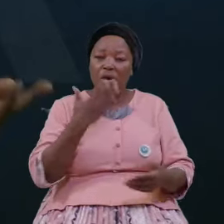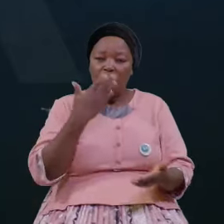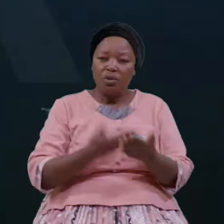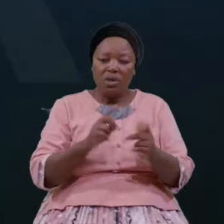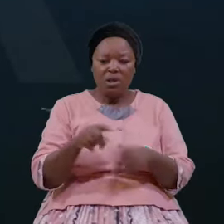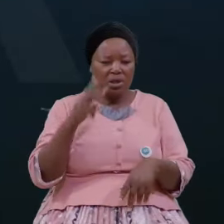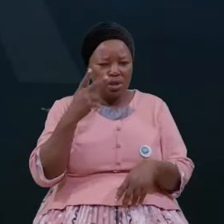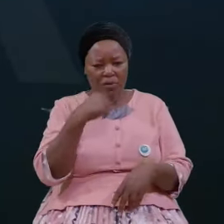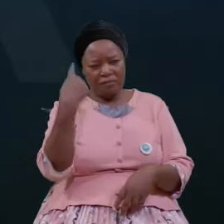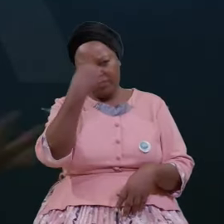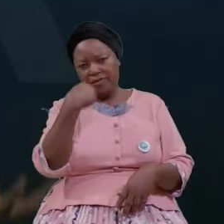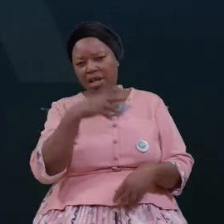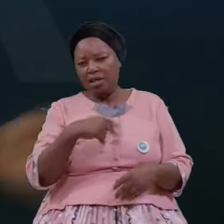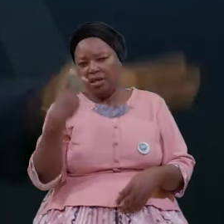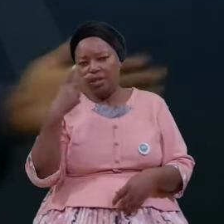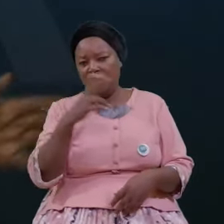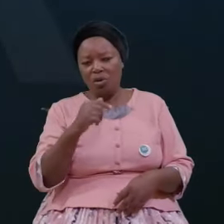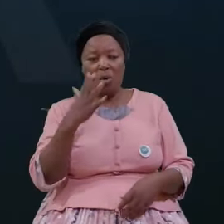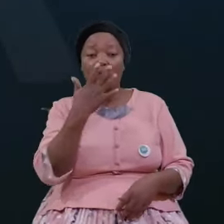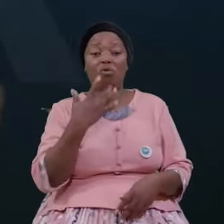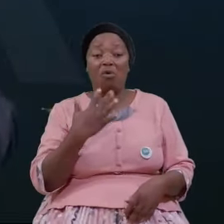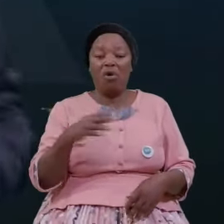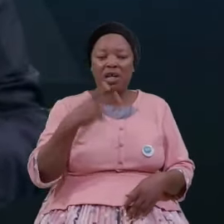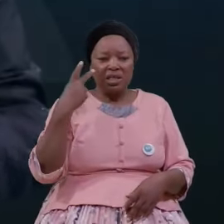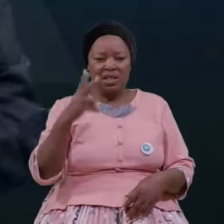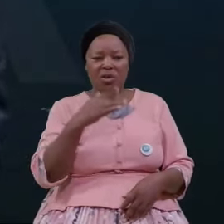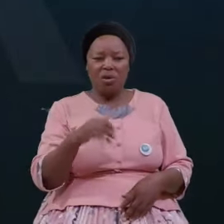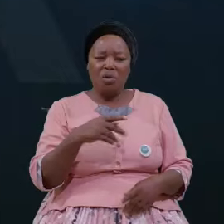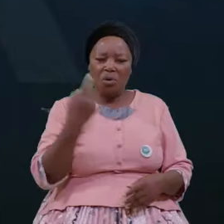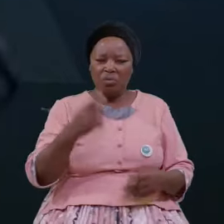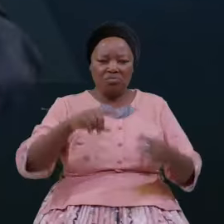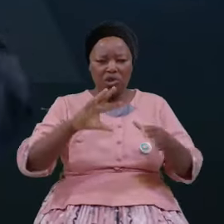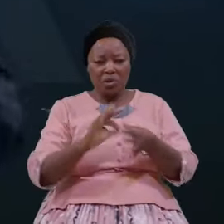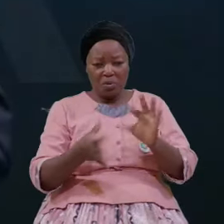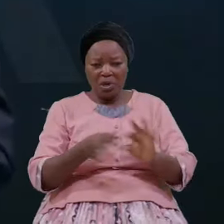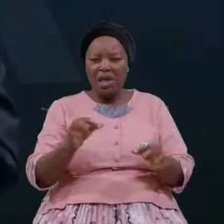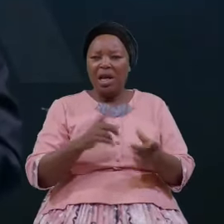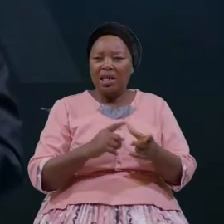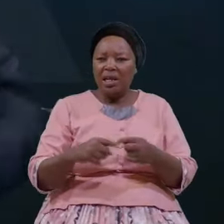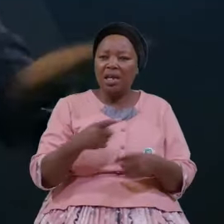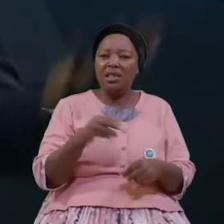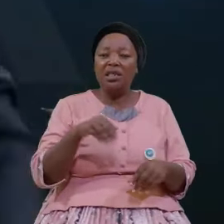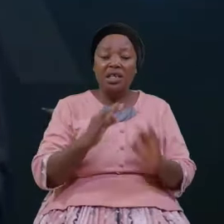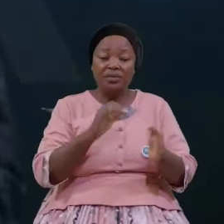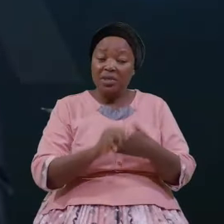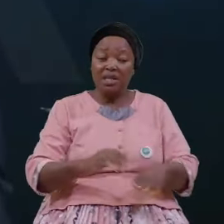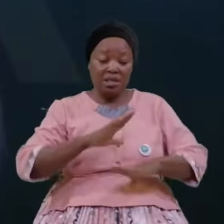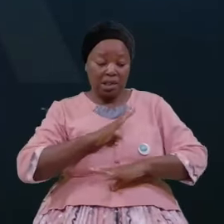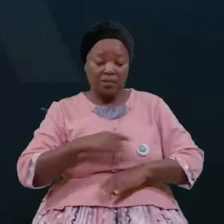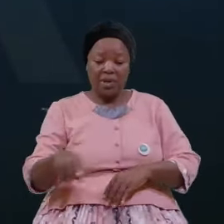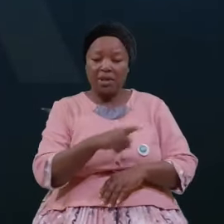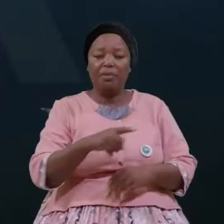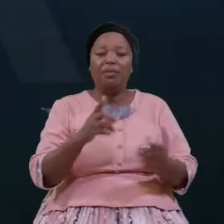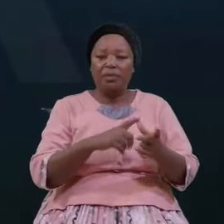they look at your color, and they look at your background. Then if that satisfies them, then they